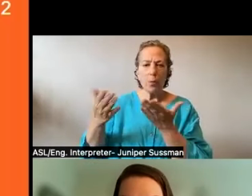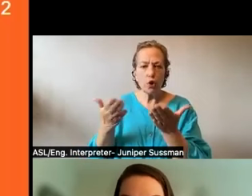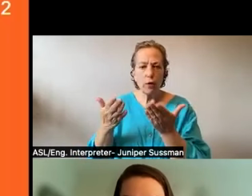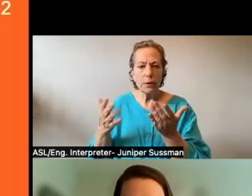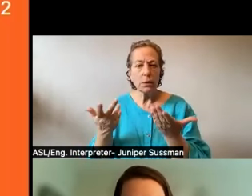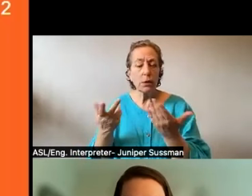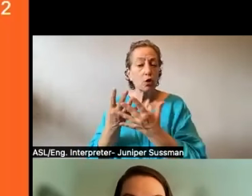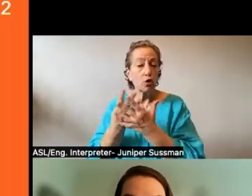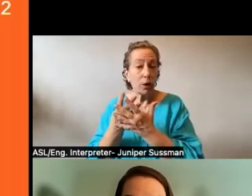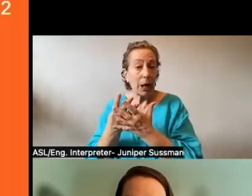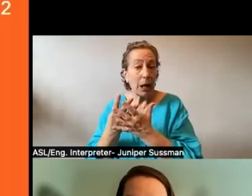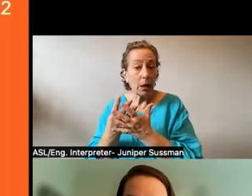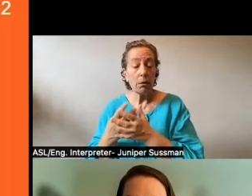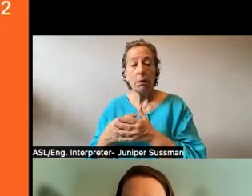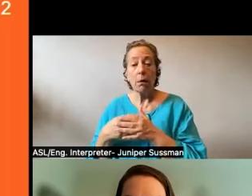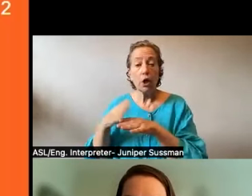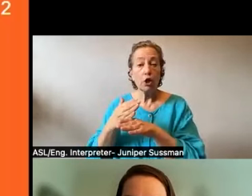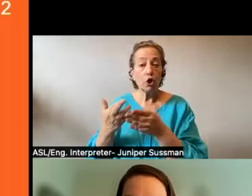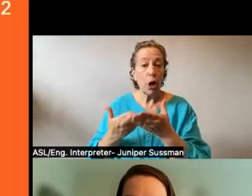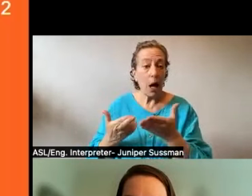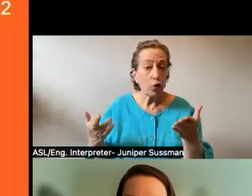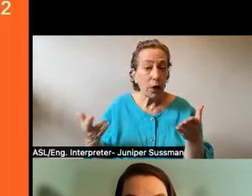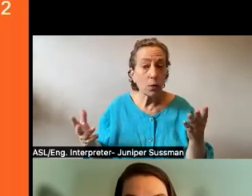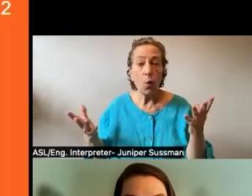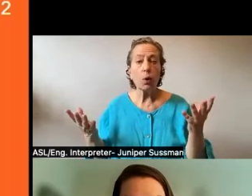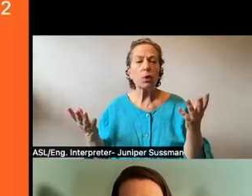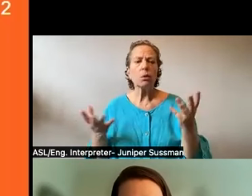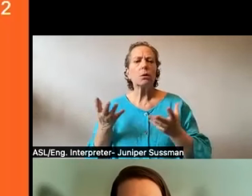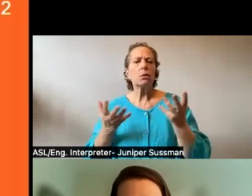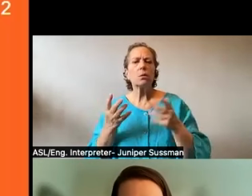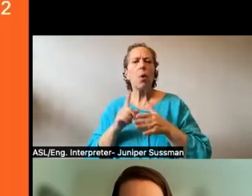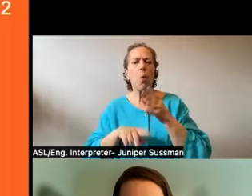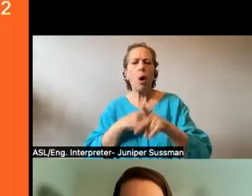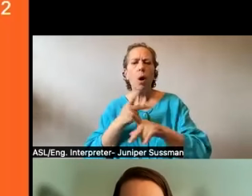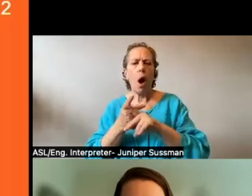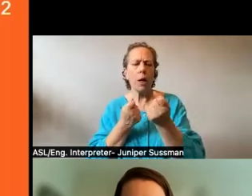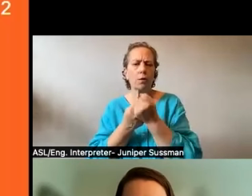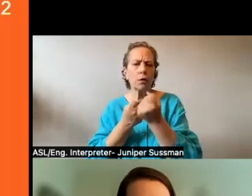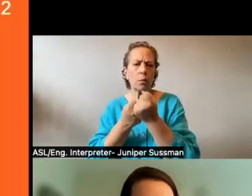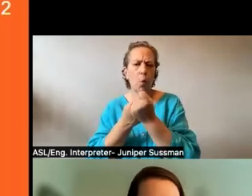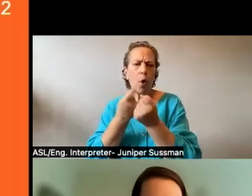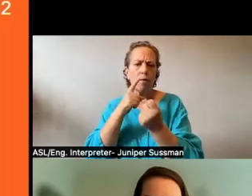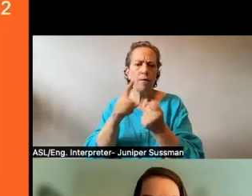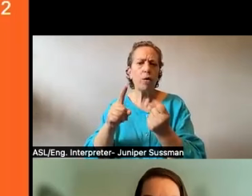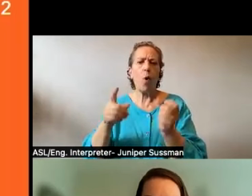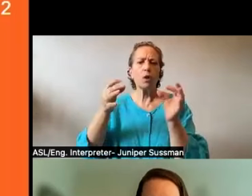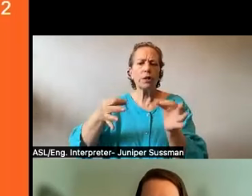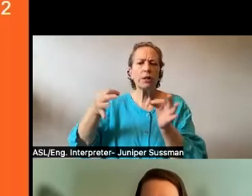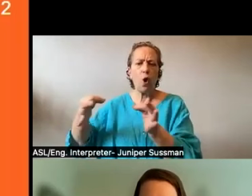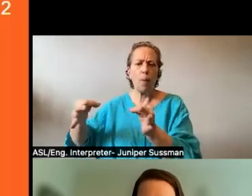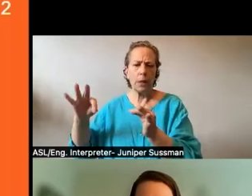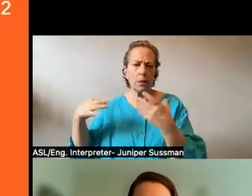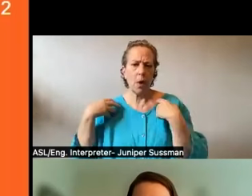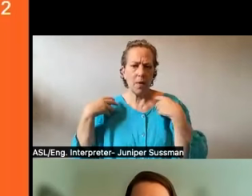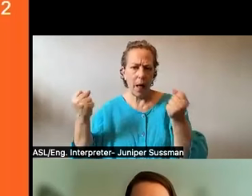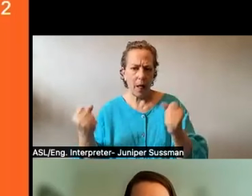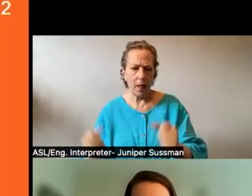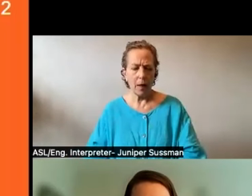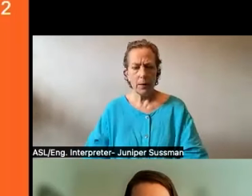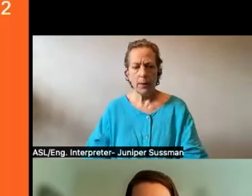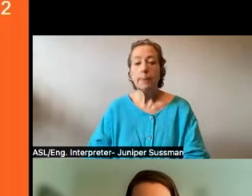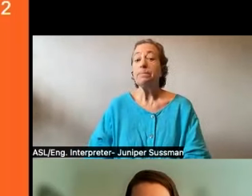you provide to support all of these different social determinants of health? So I want to pose a few